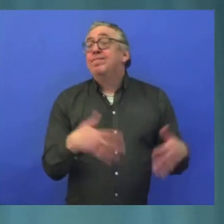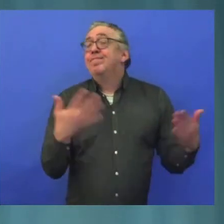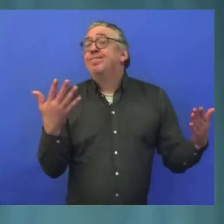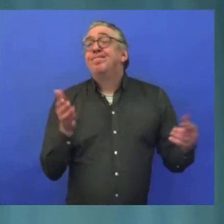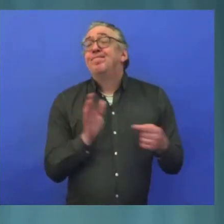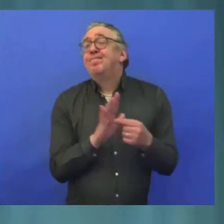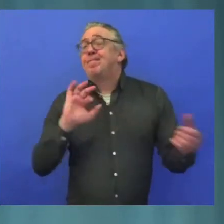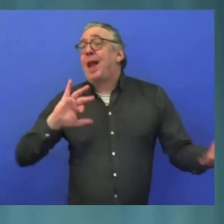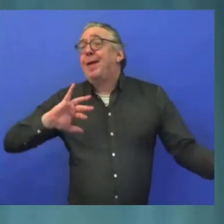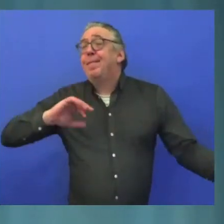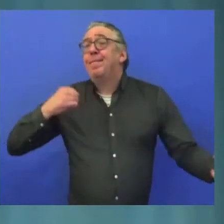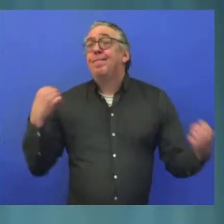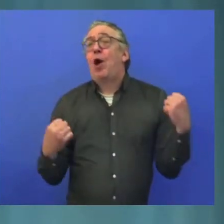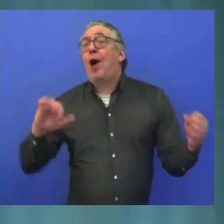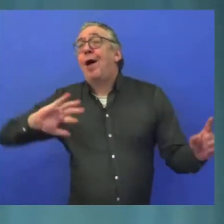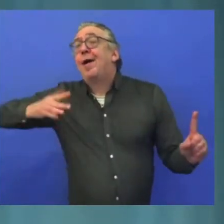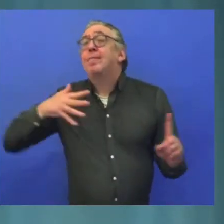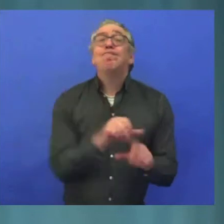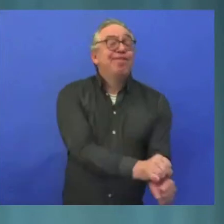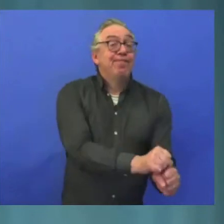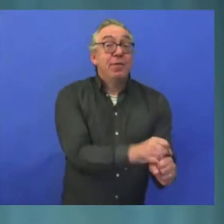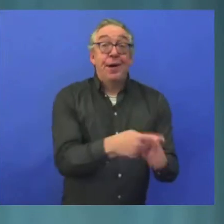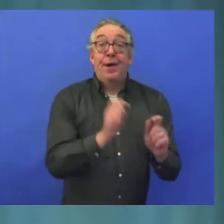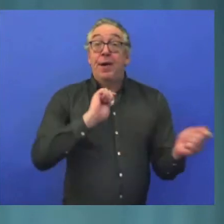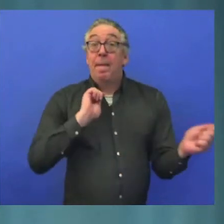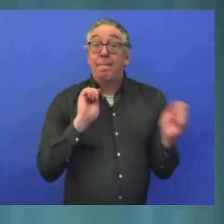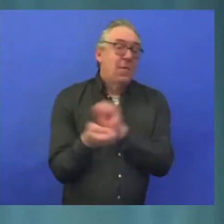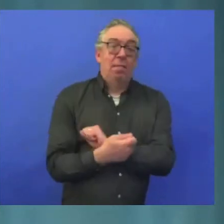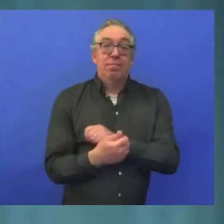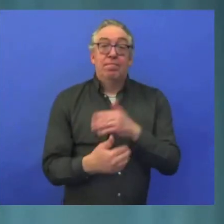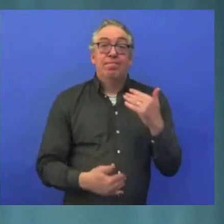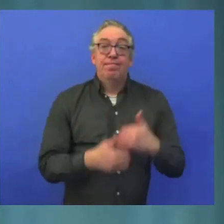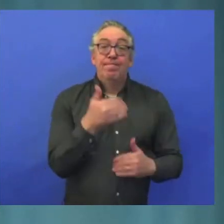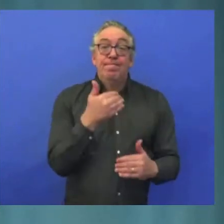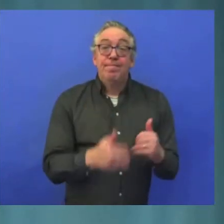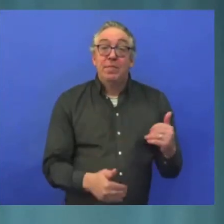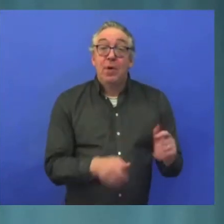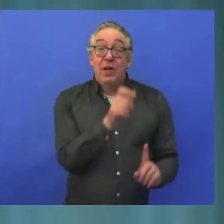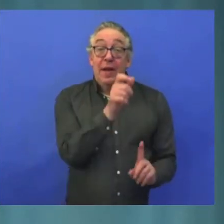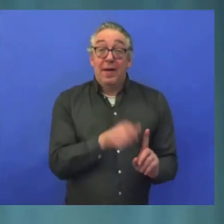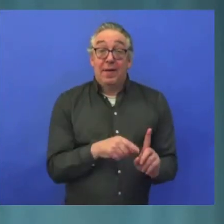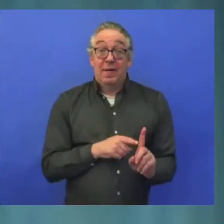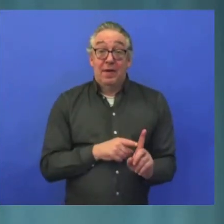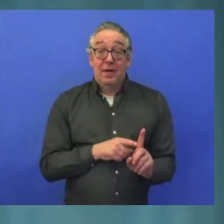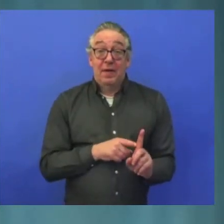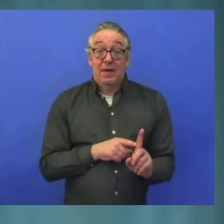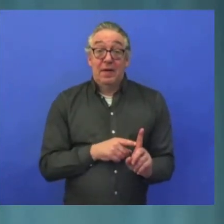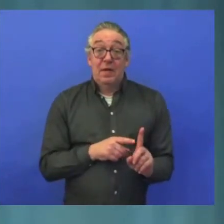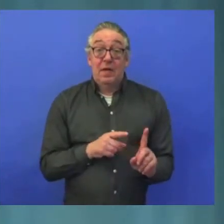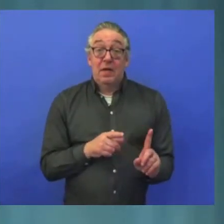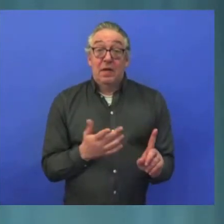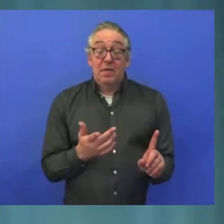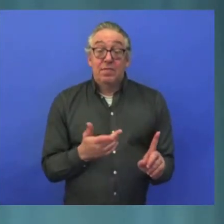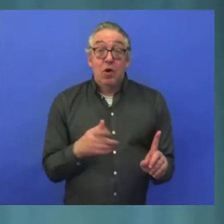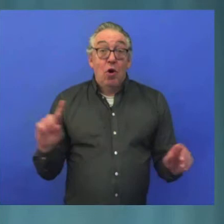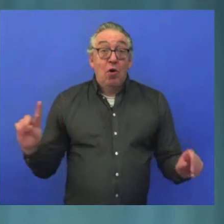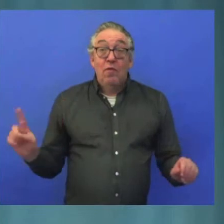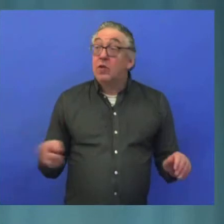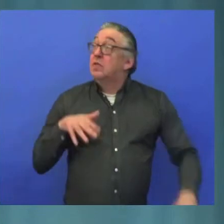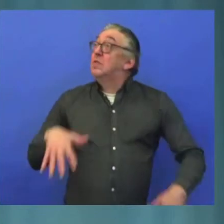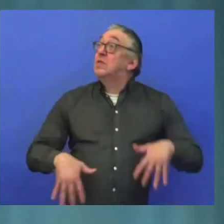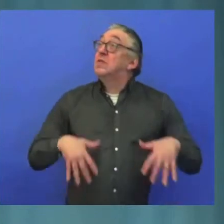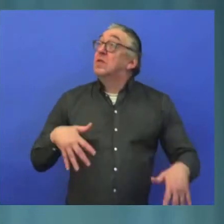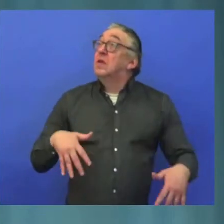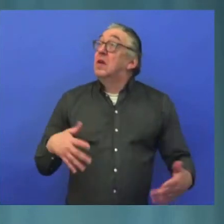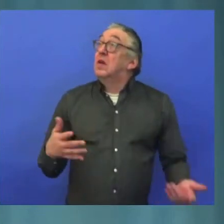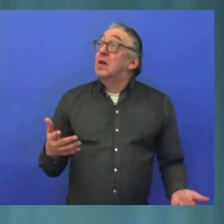were disabled, and for them, in the first moment, they have no sense why they are still there. they have no